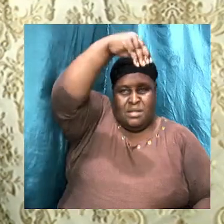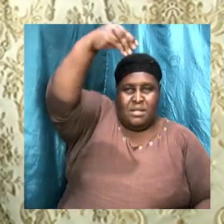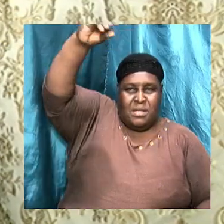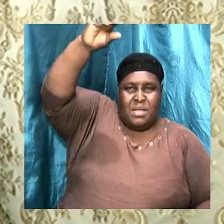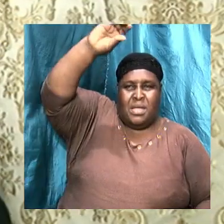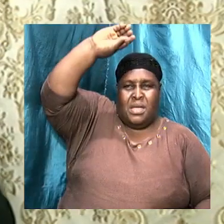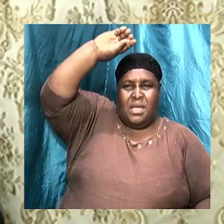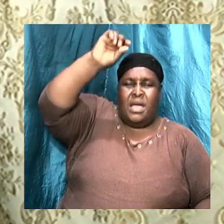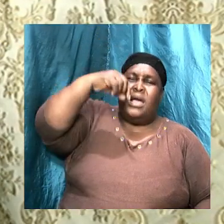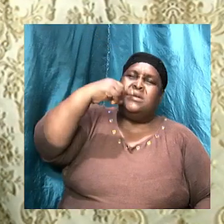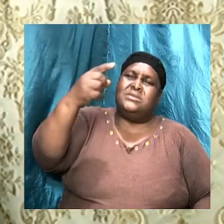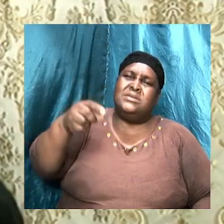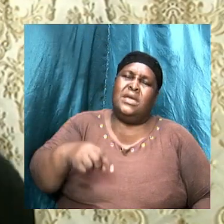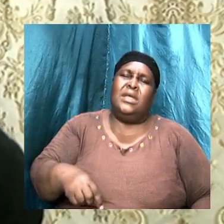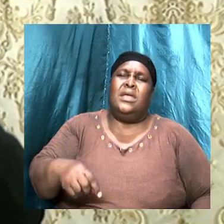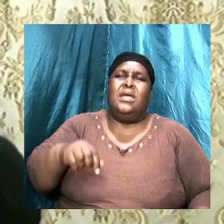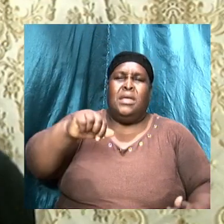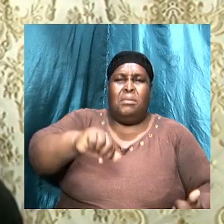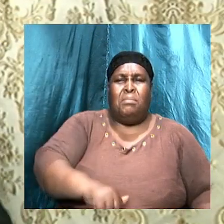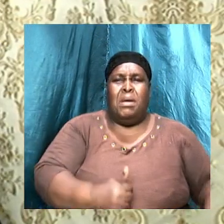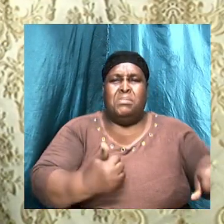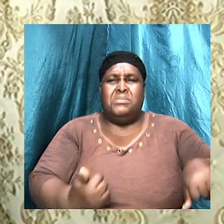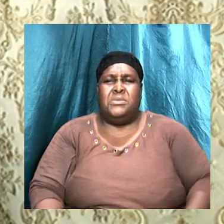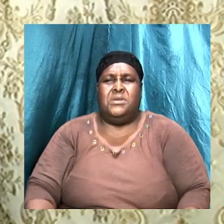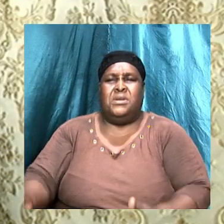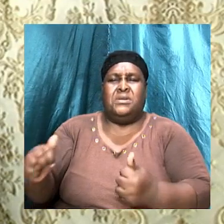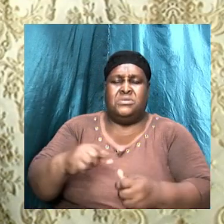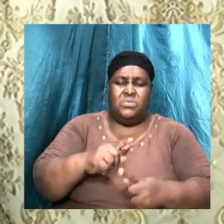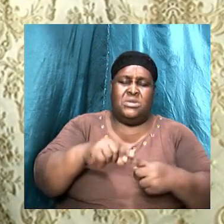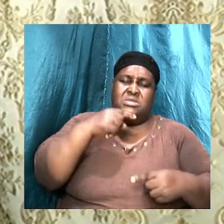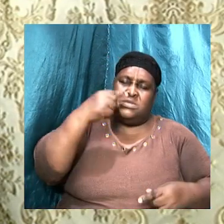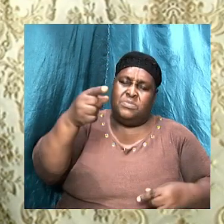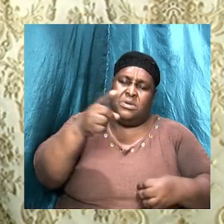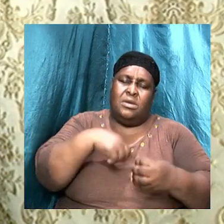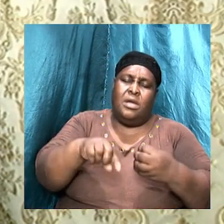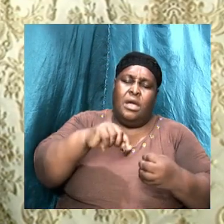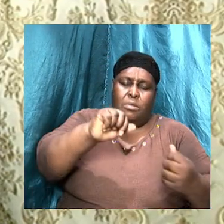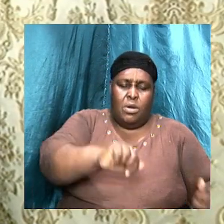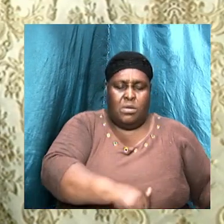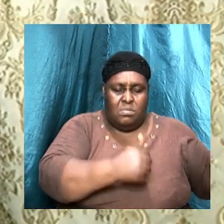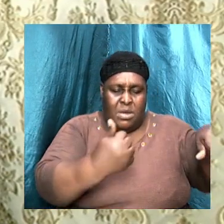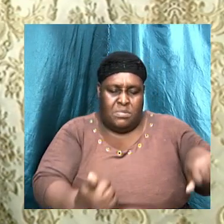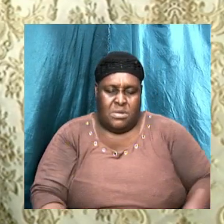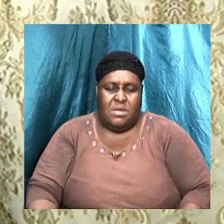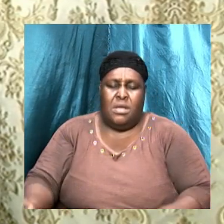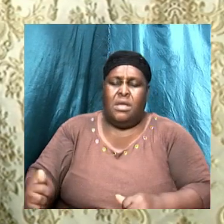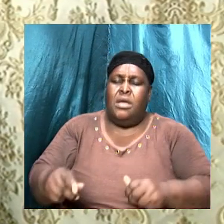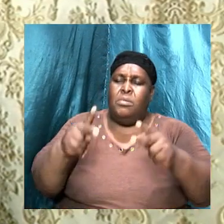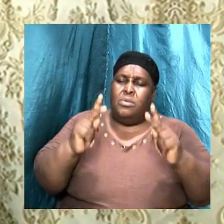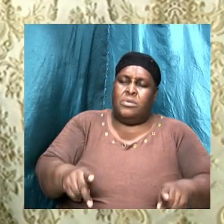When we talk about baptism, the person must be fully immersed. Amen, somebody.